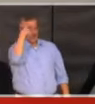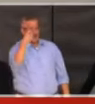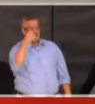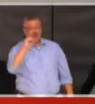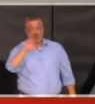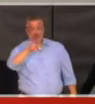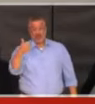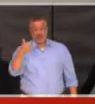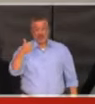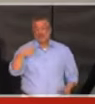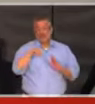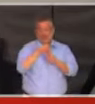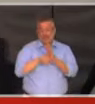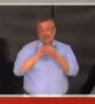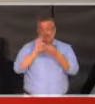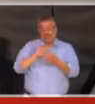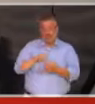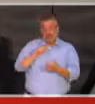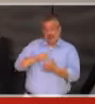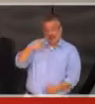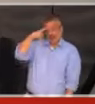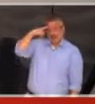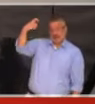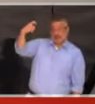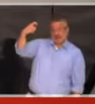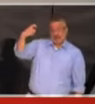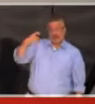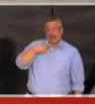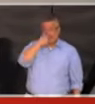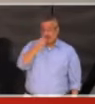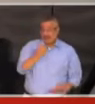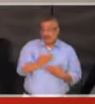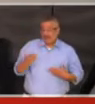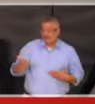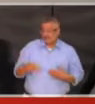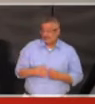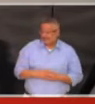other state attaches itself to the dream. It's an interesting fact.